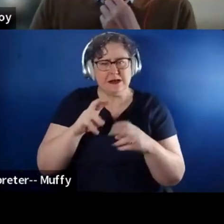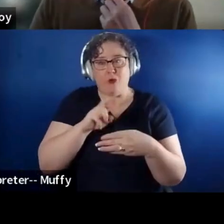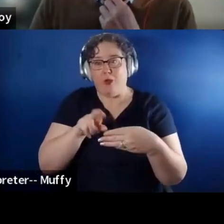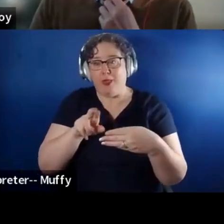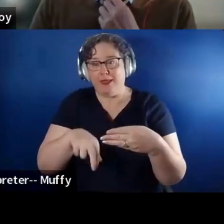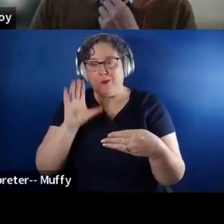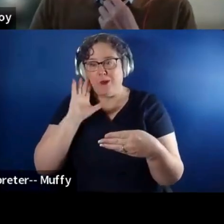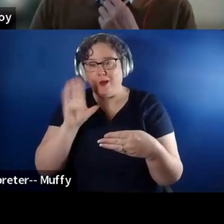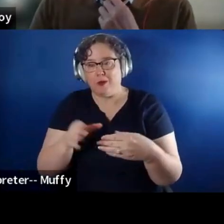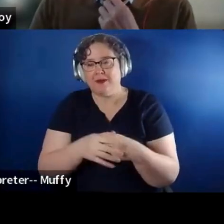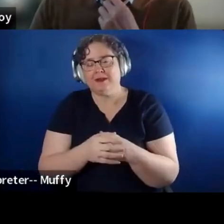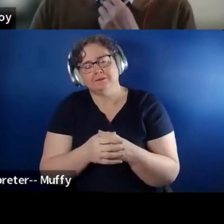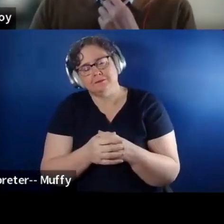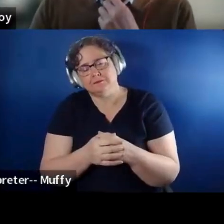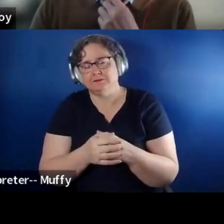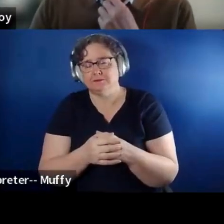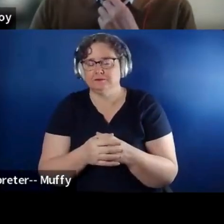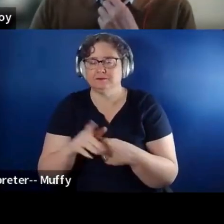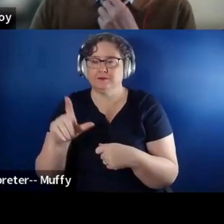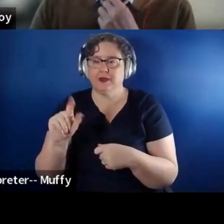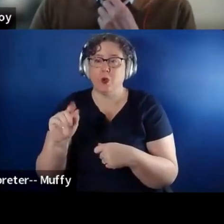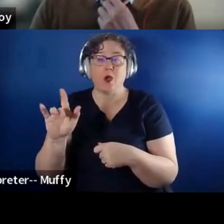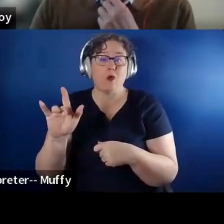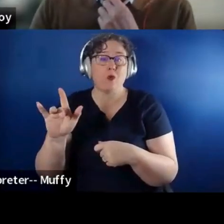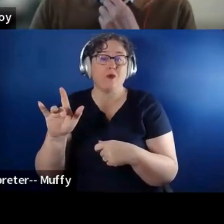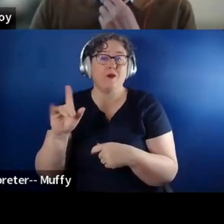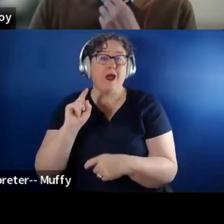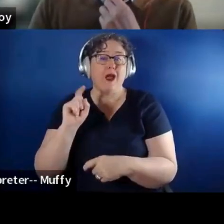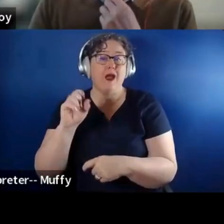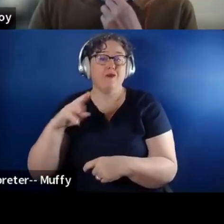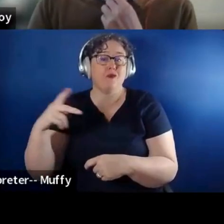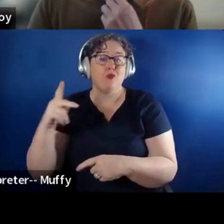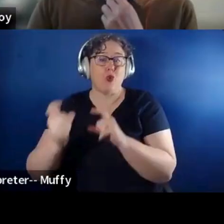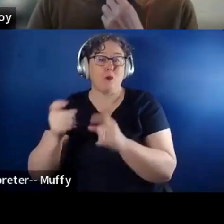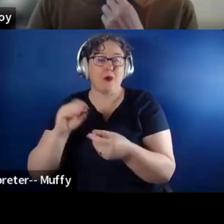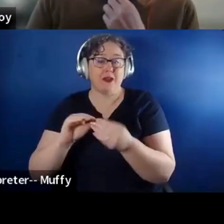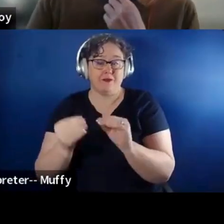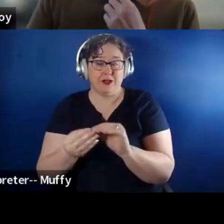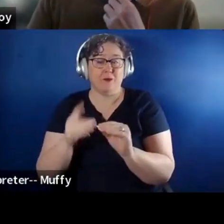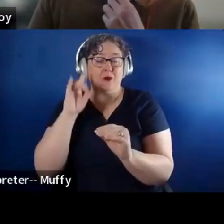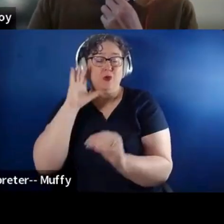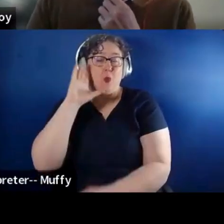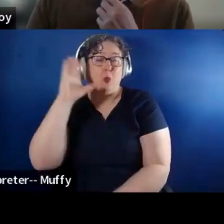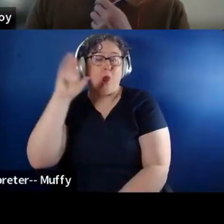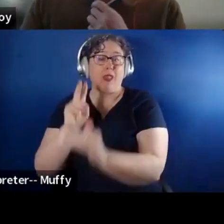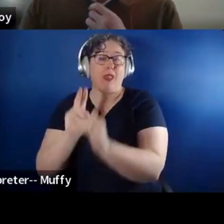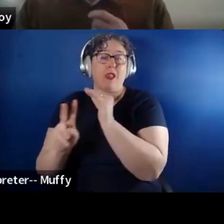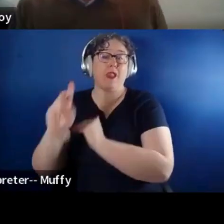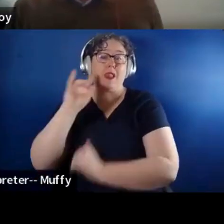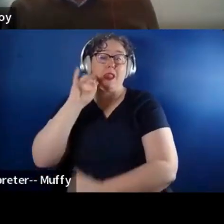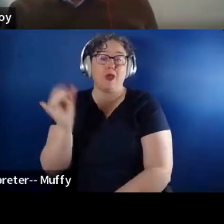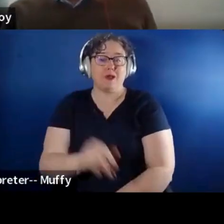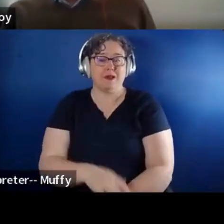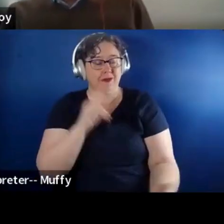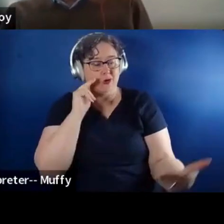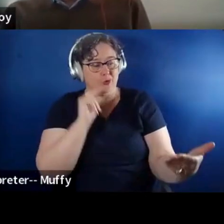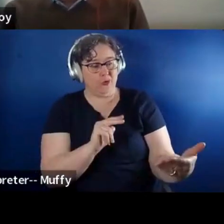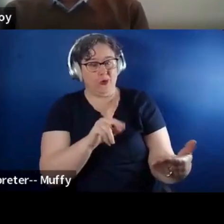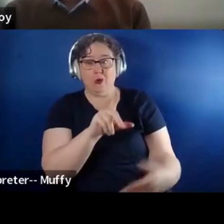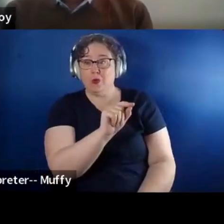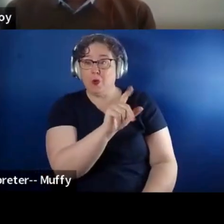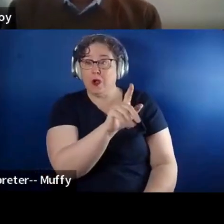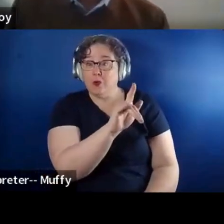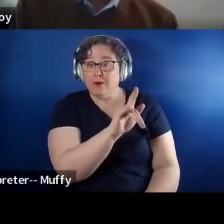going to be and what 2025 corporate giving numbers are going to look like. If you take a look at what happened in 2025, the executive